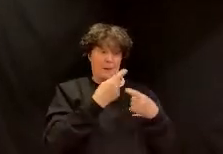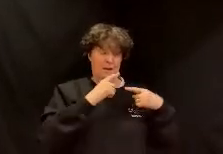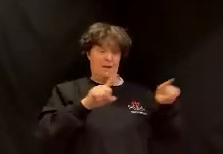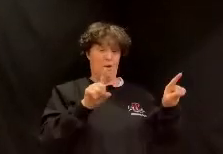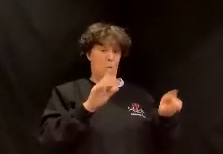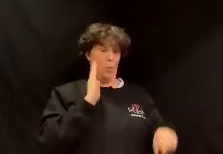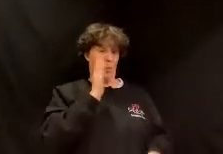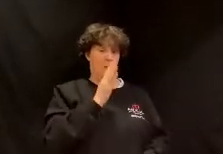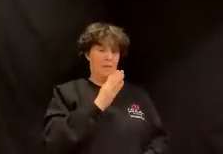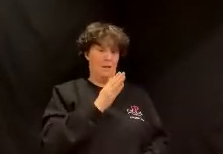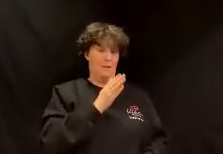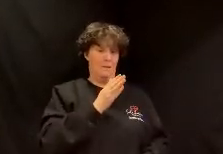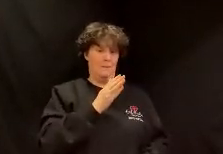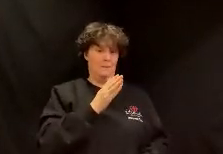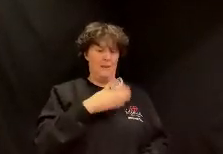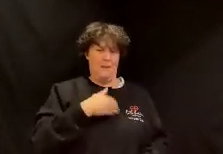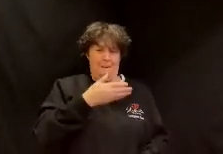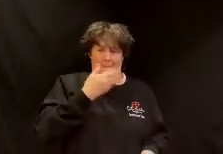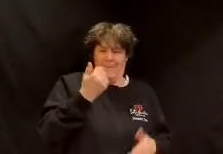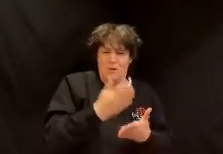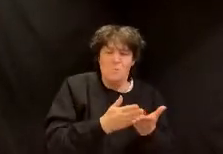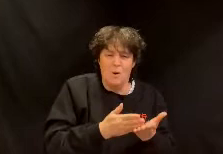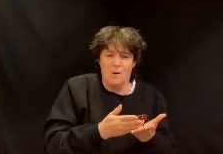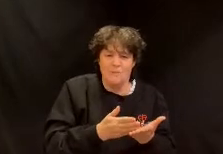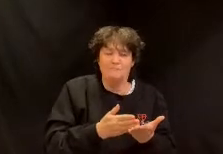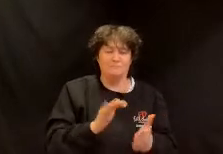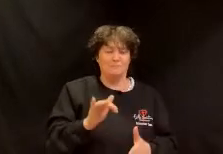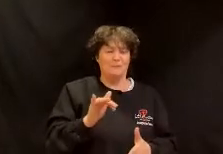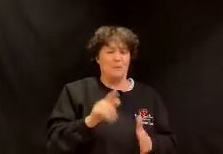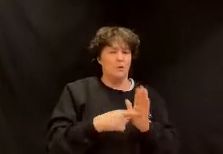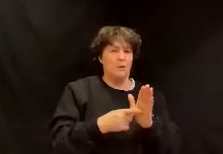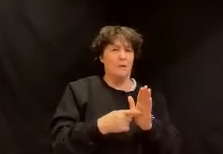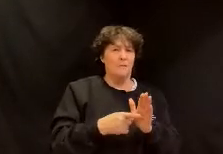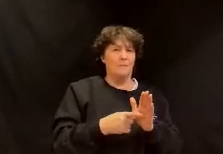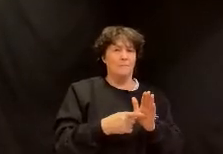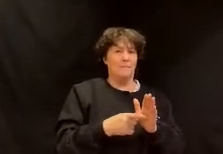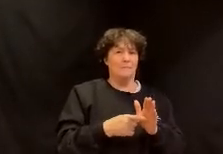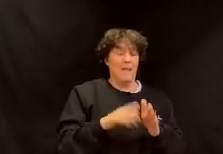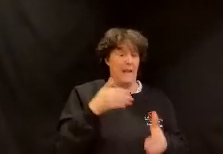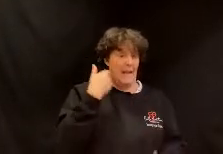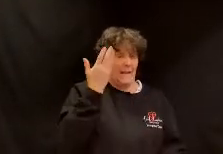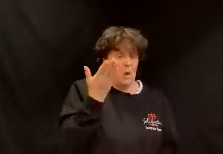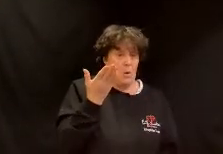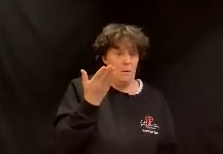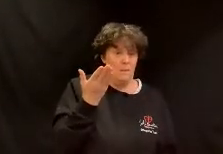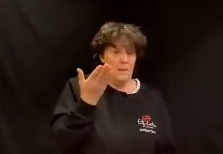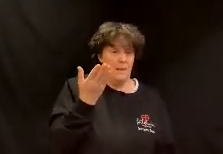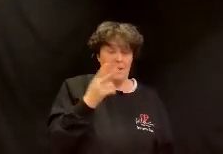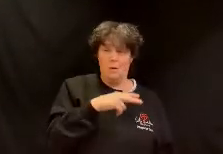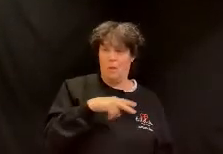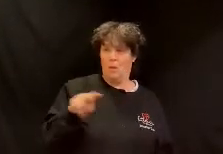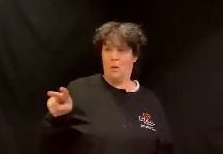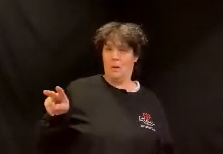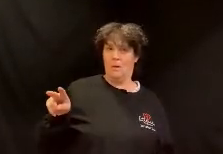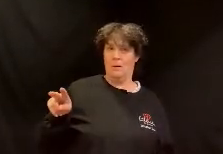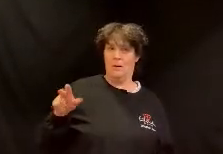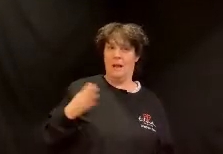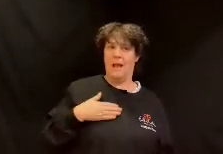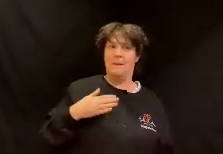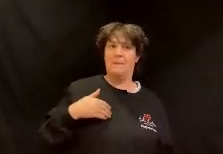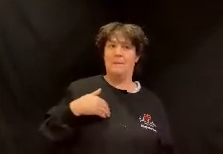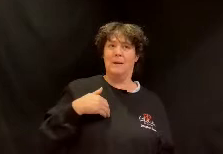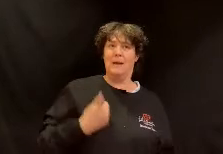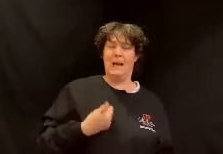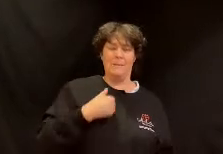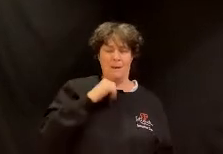This is my best part of my whole race, right here. Didn't know it. He looked at me. He said, I am tired. I'm not